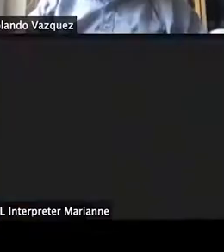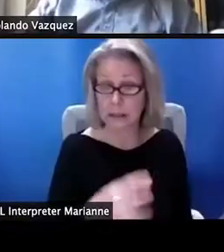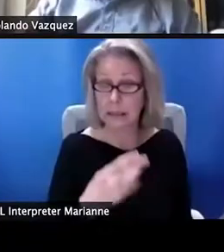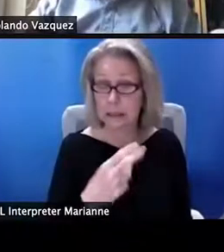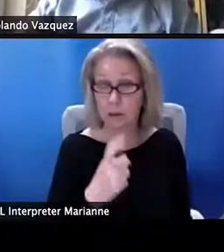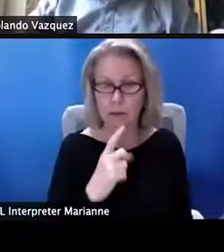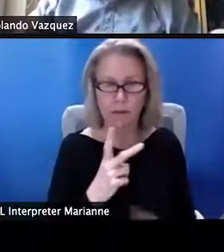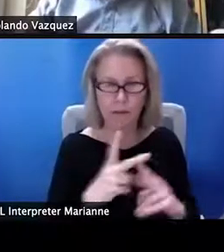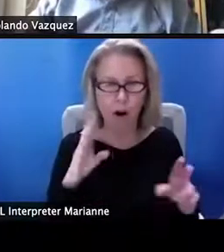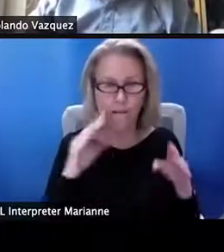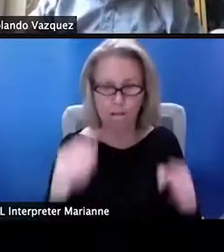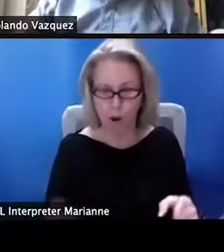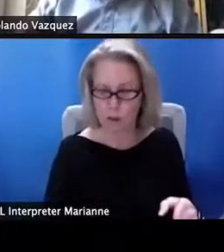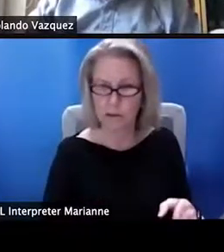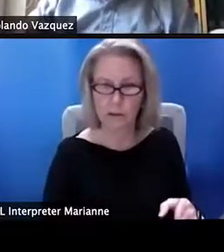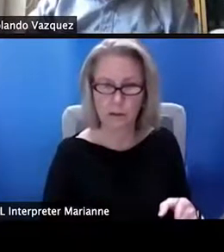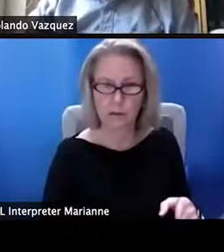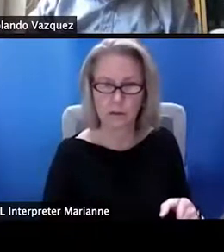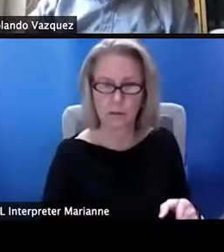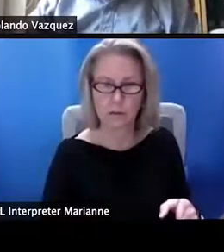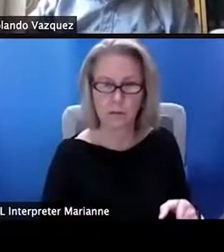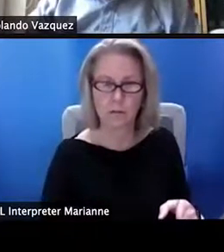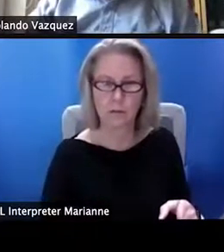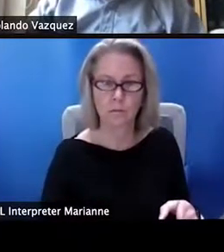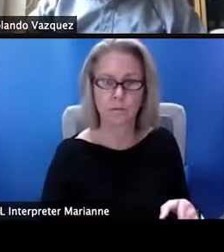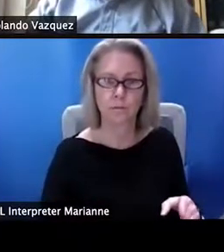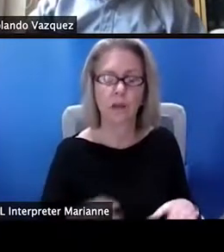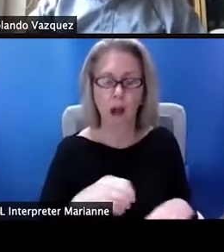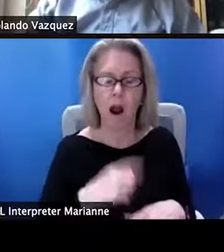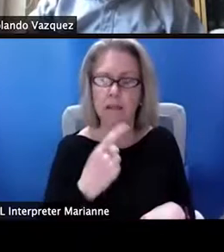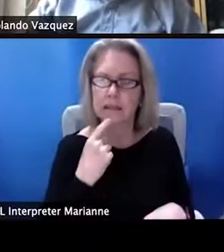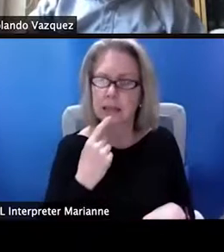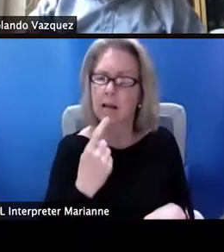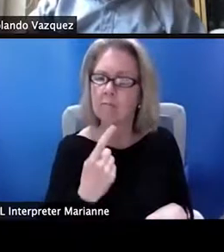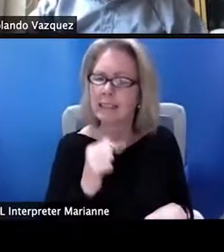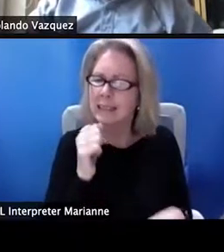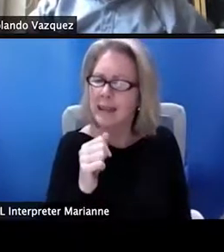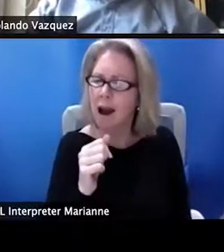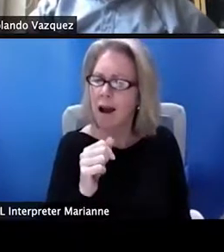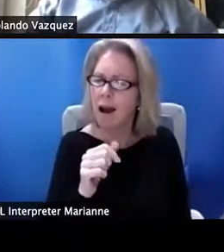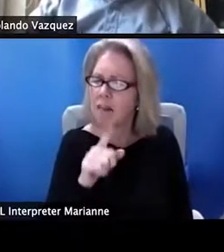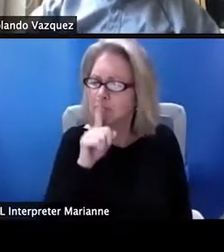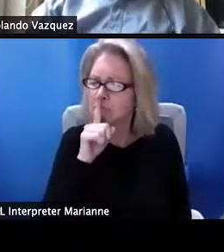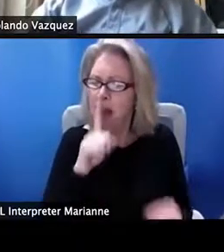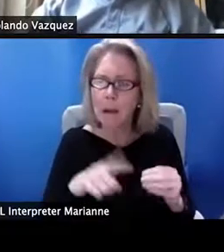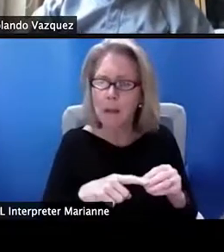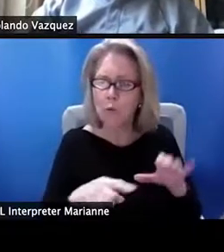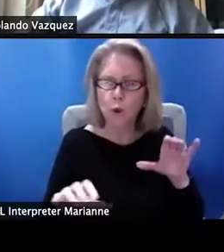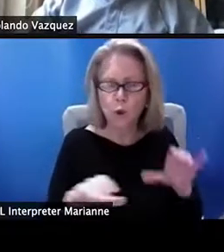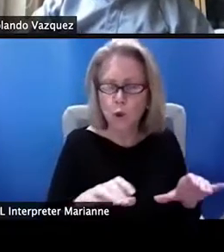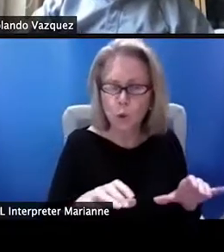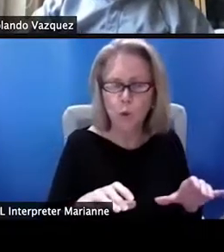very focused on delineating something important, saying that it's not so much about doing together,